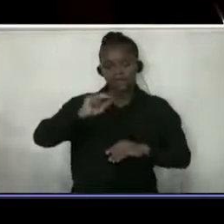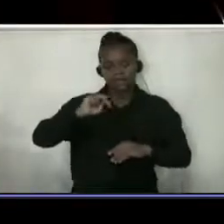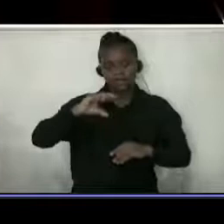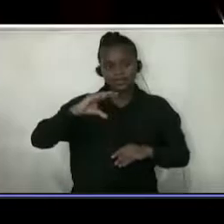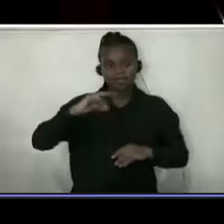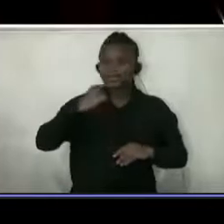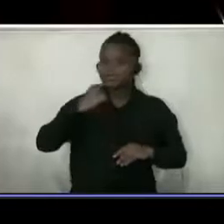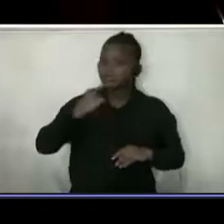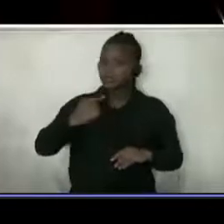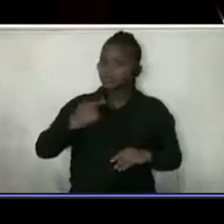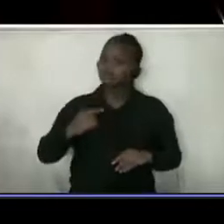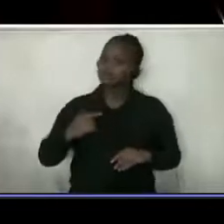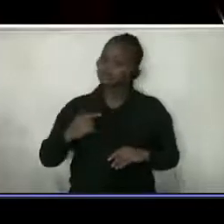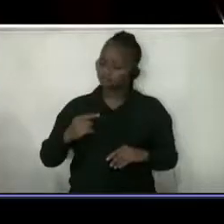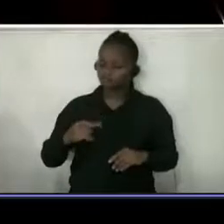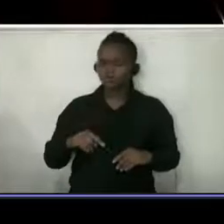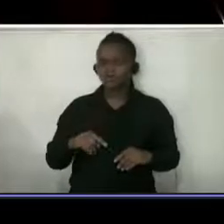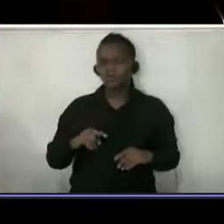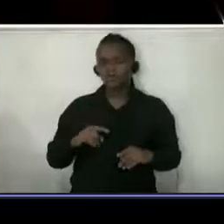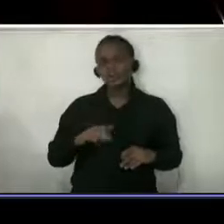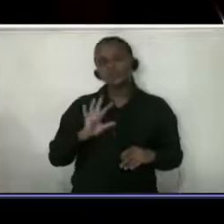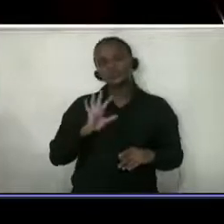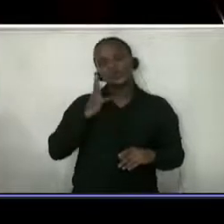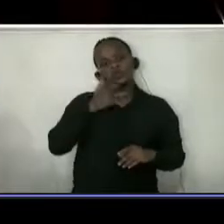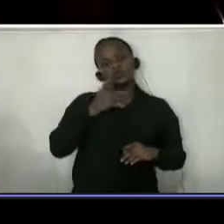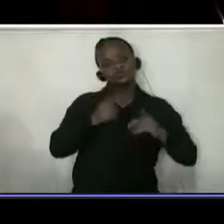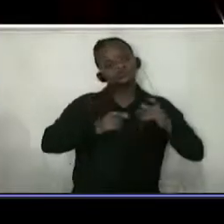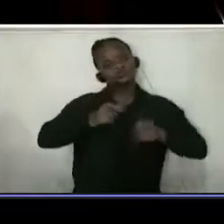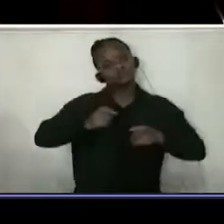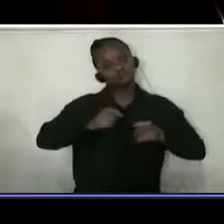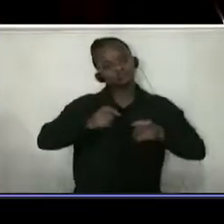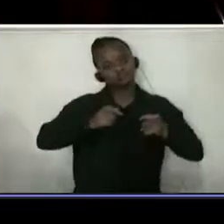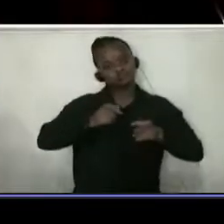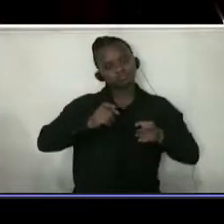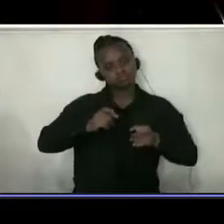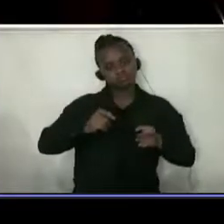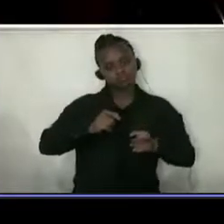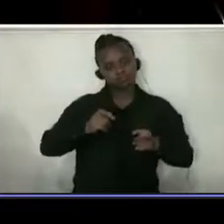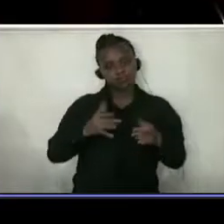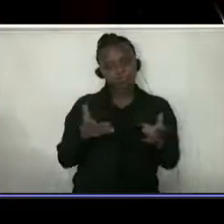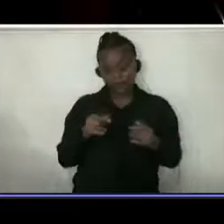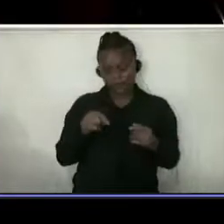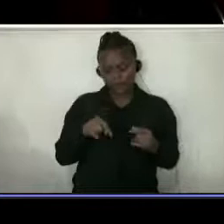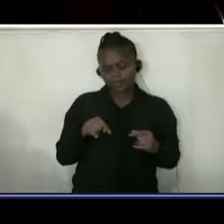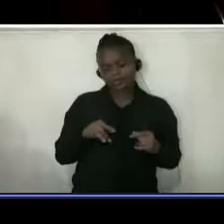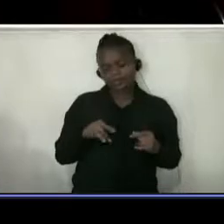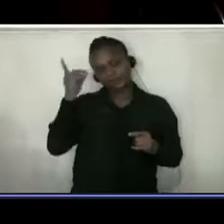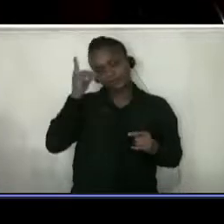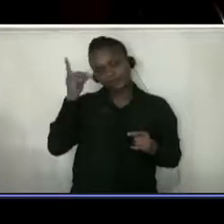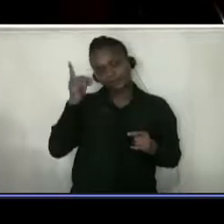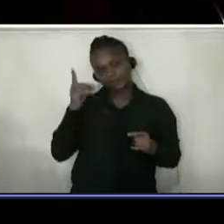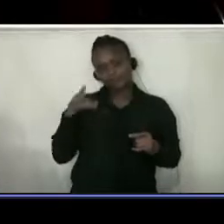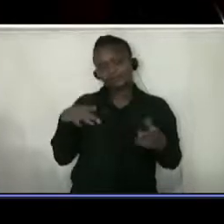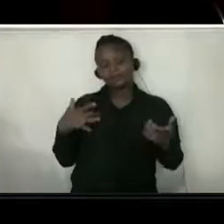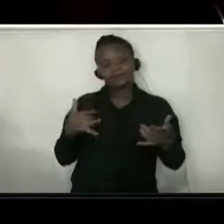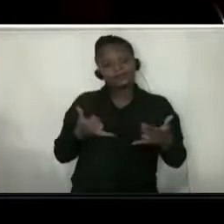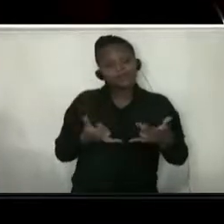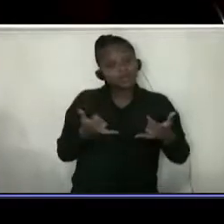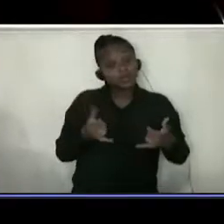certain celestial returns, lost their outright majority in a metro, a losing feeling they will have to get used to very